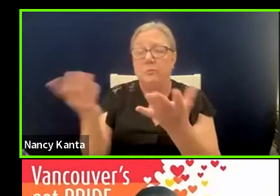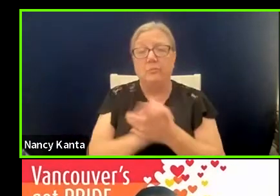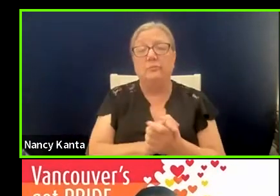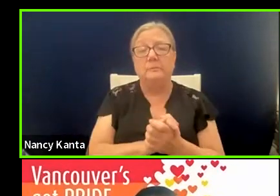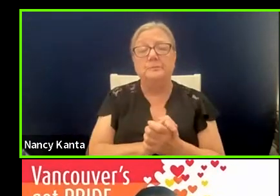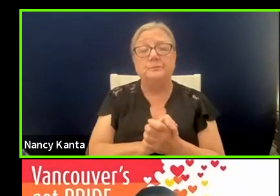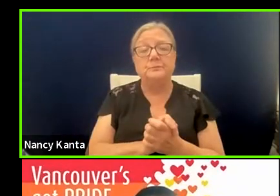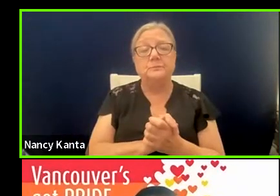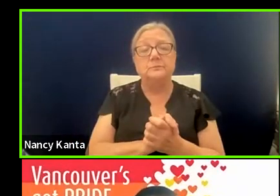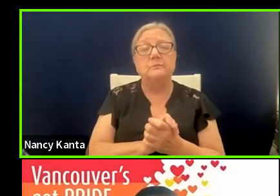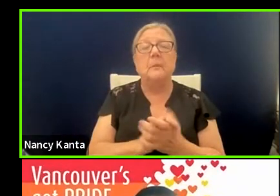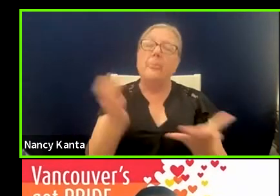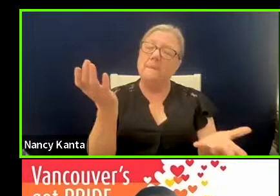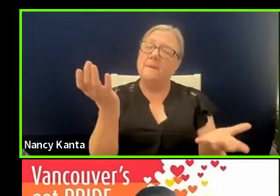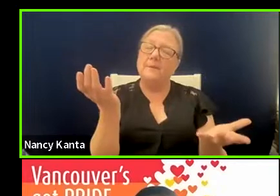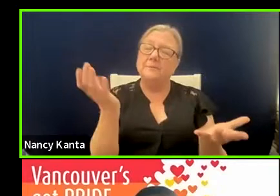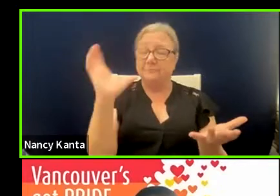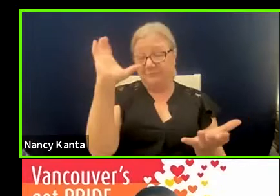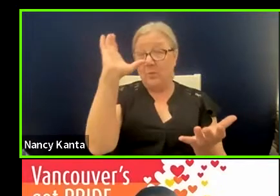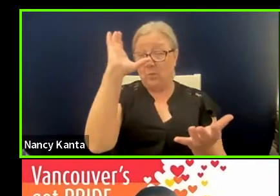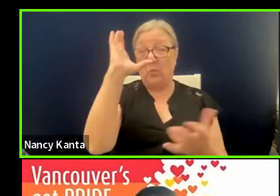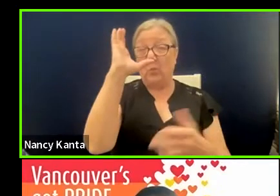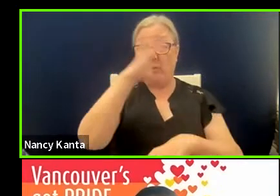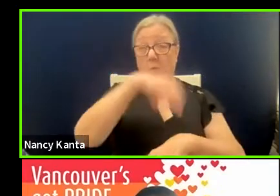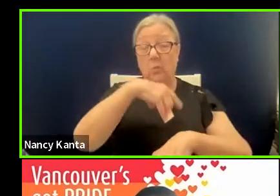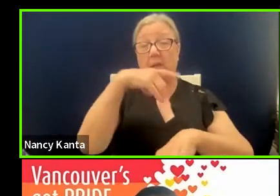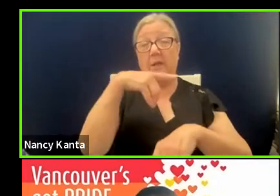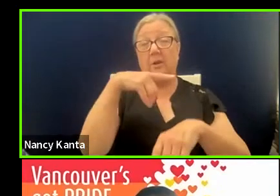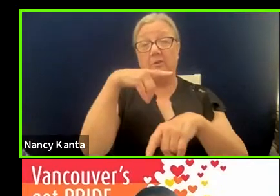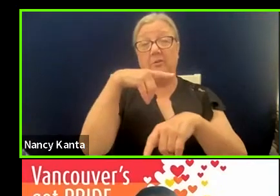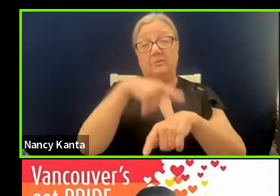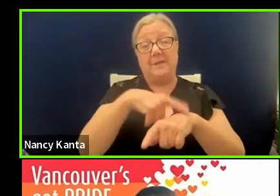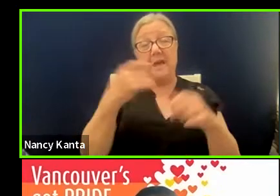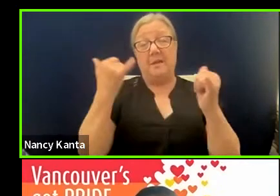a weird time. It's a weird time in the project. But